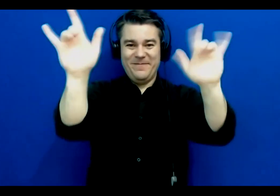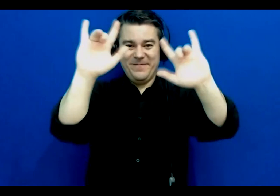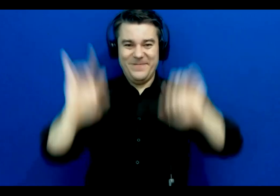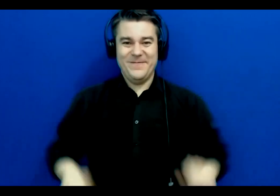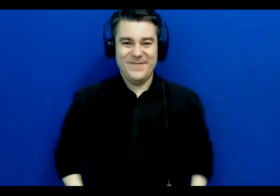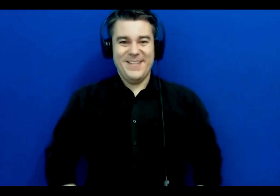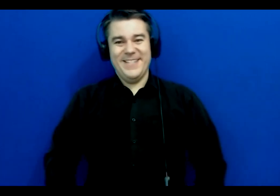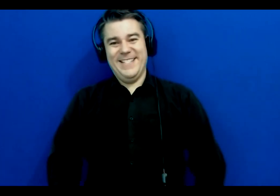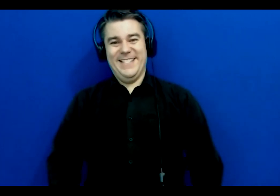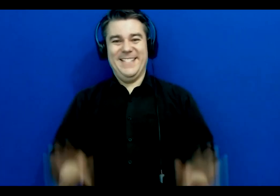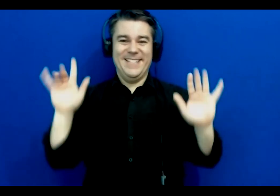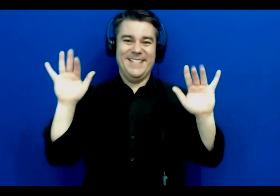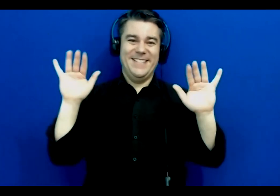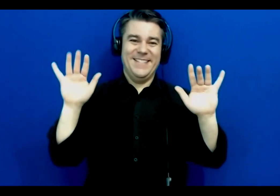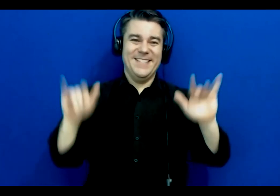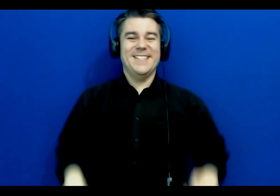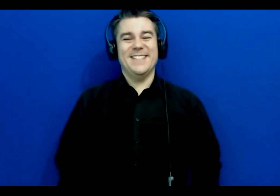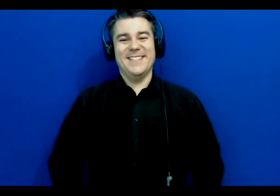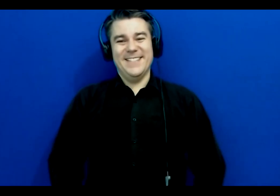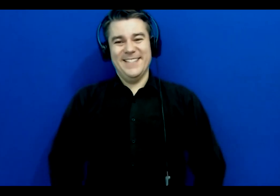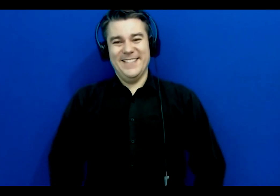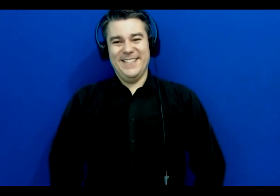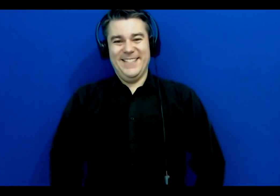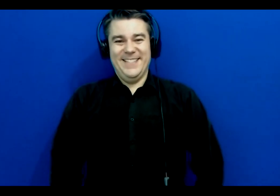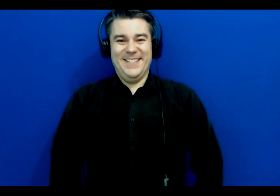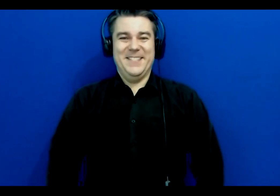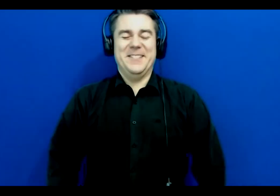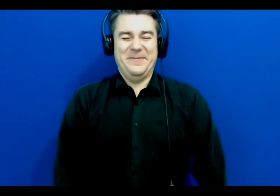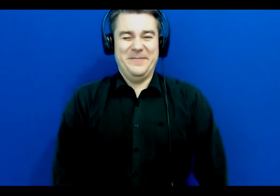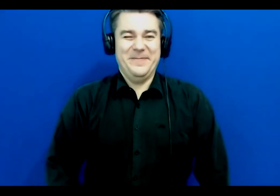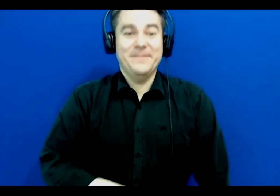Hey, Brandon, can